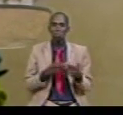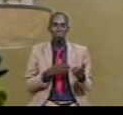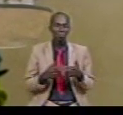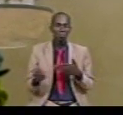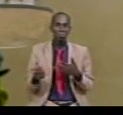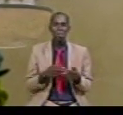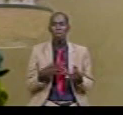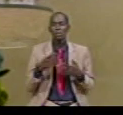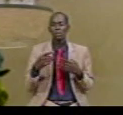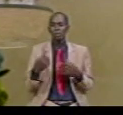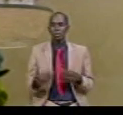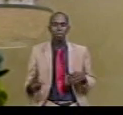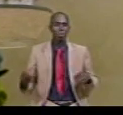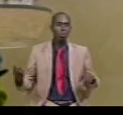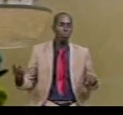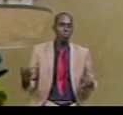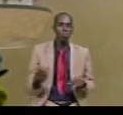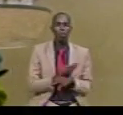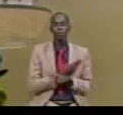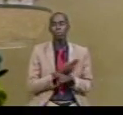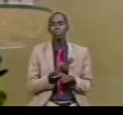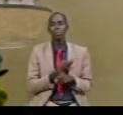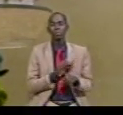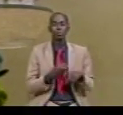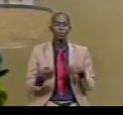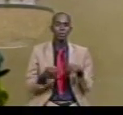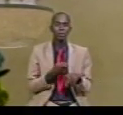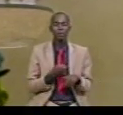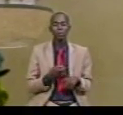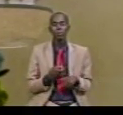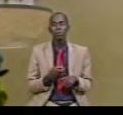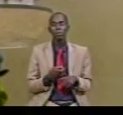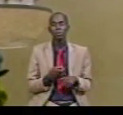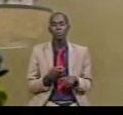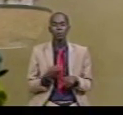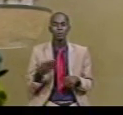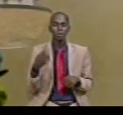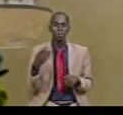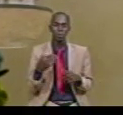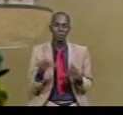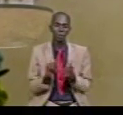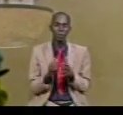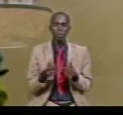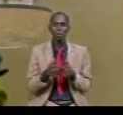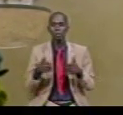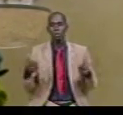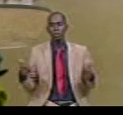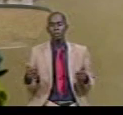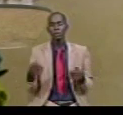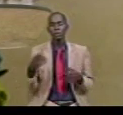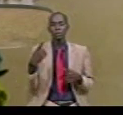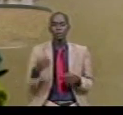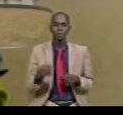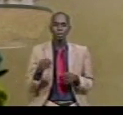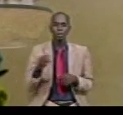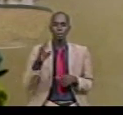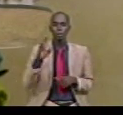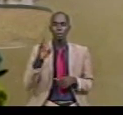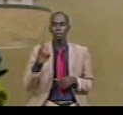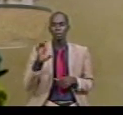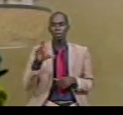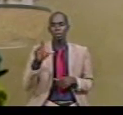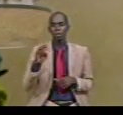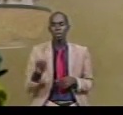world's aversion has distinguished the Deeper Life as a true church of the